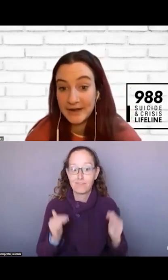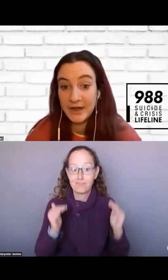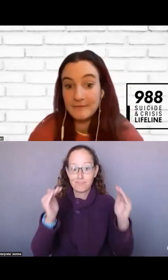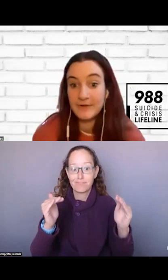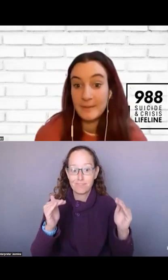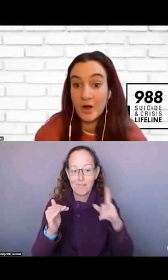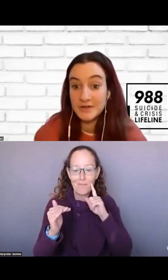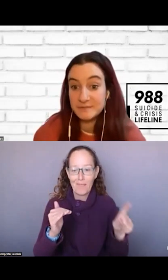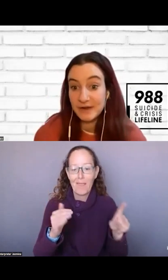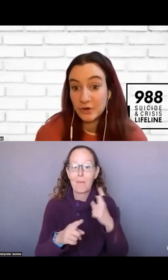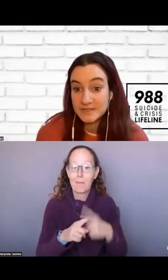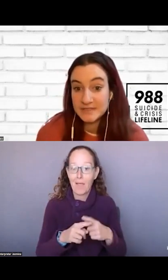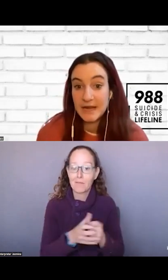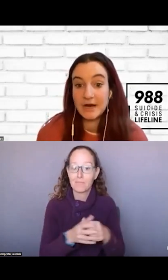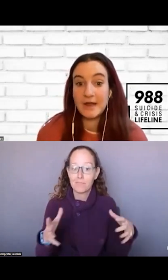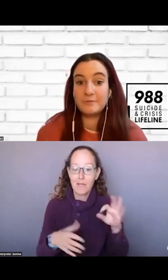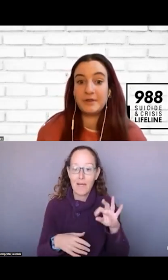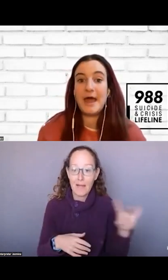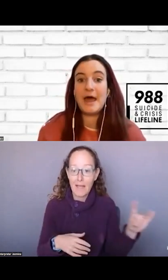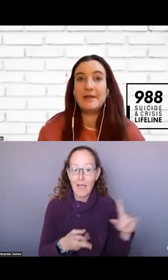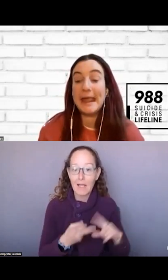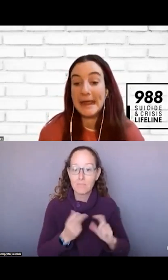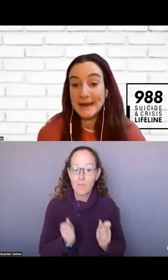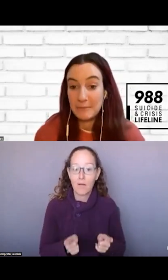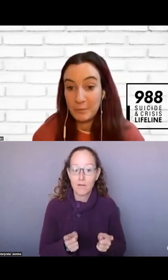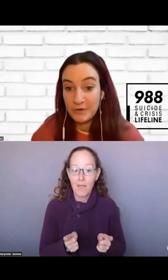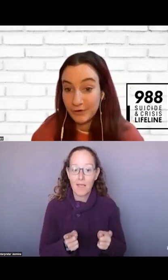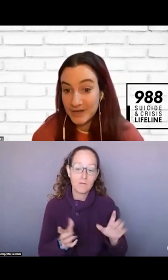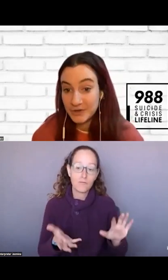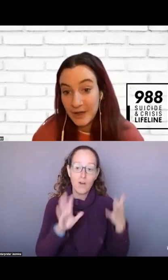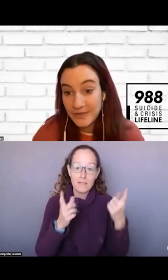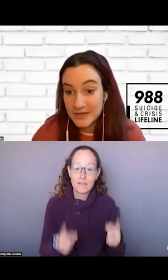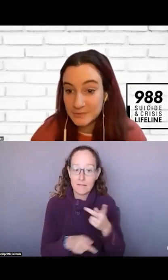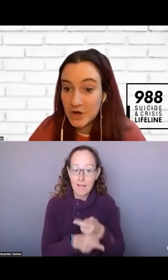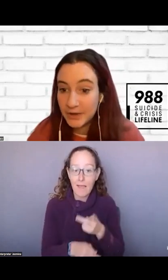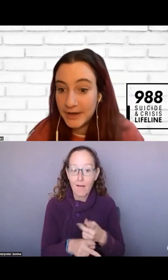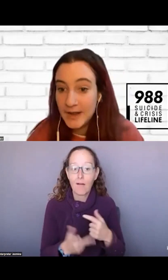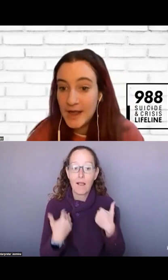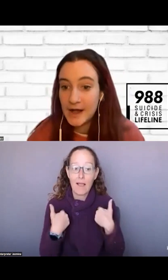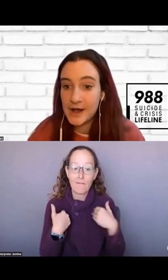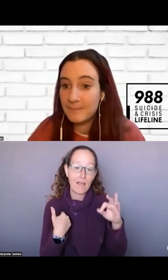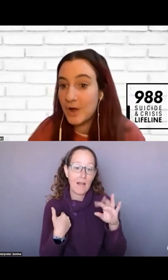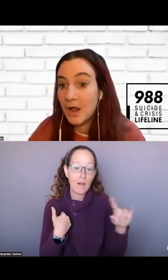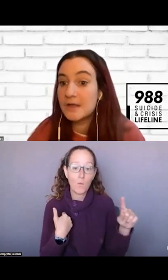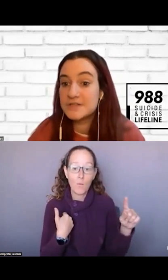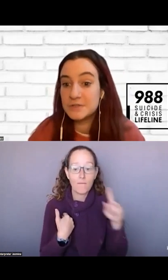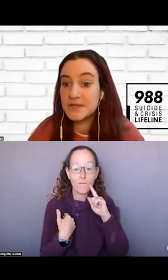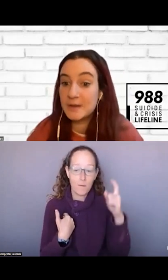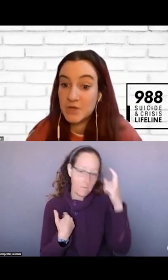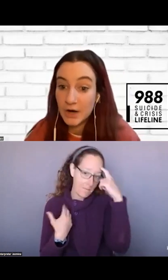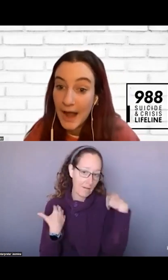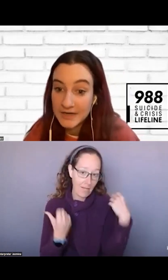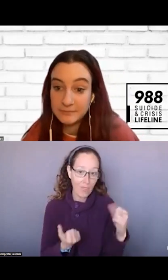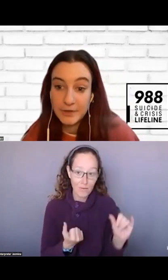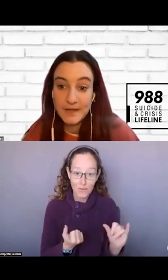988 and of on-demand crisis care, and really having a 911 for mental health, as we call it. All of these news